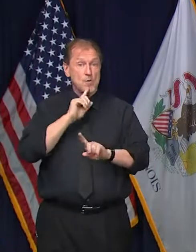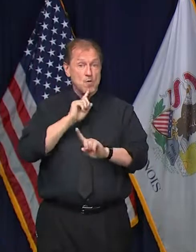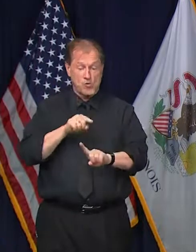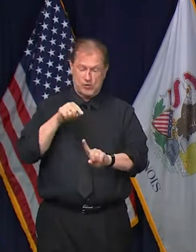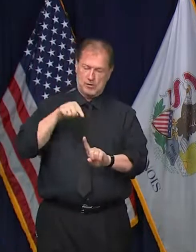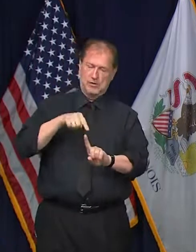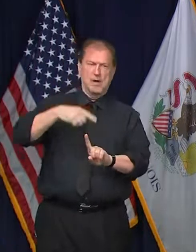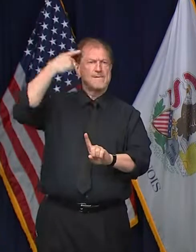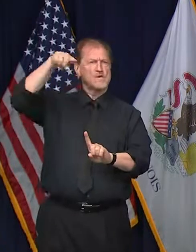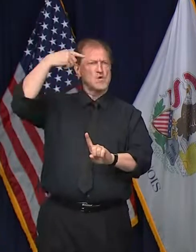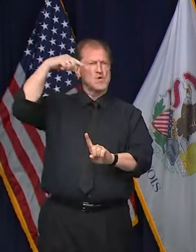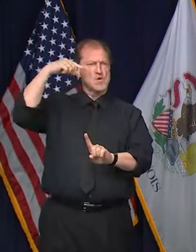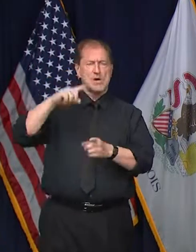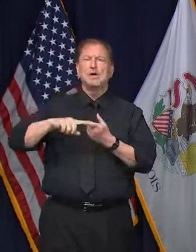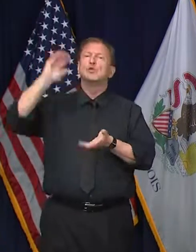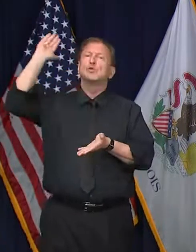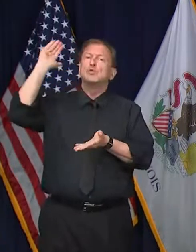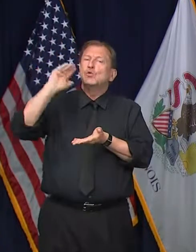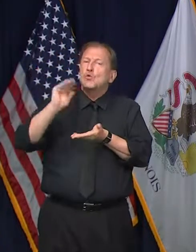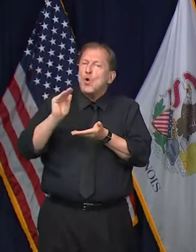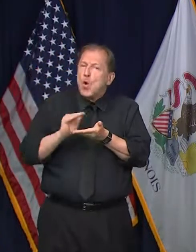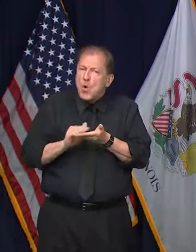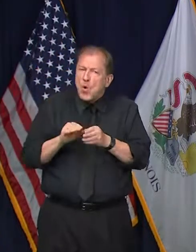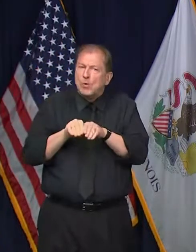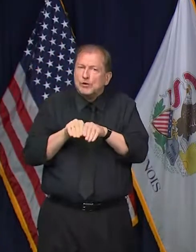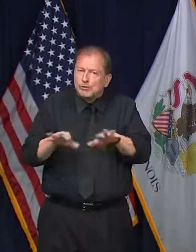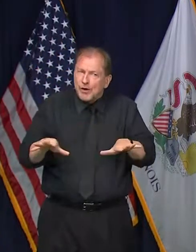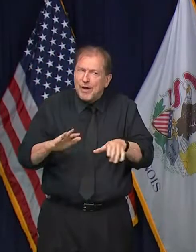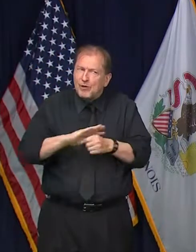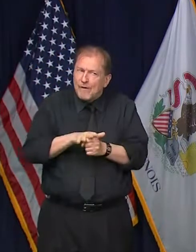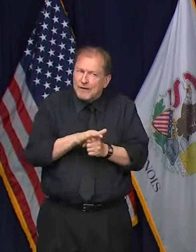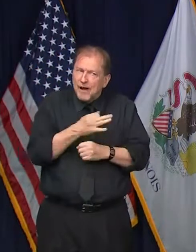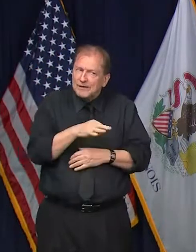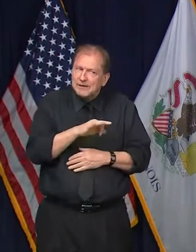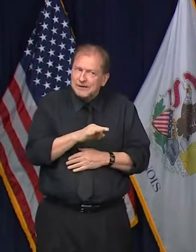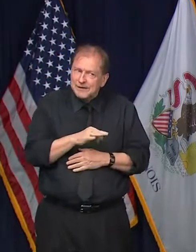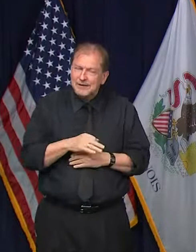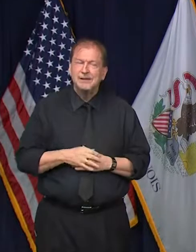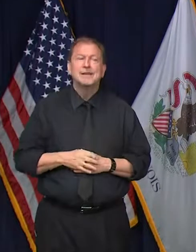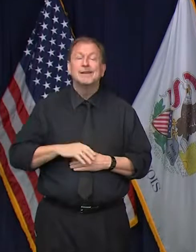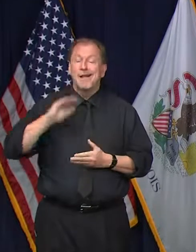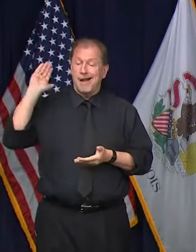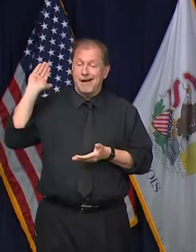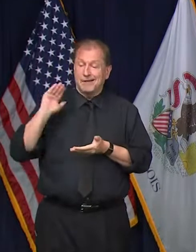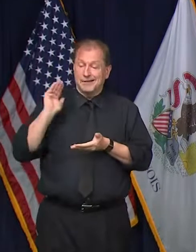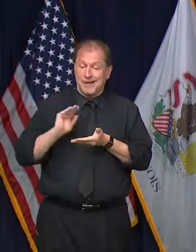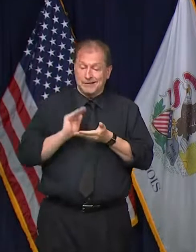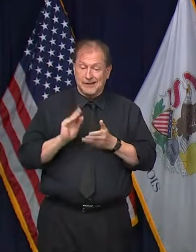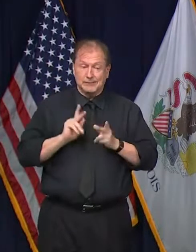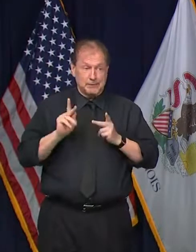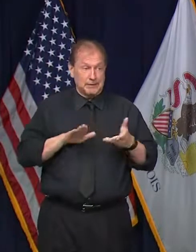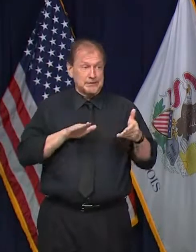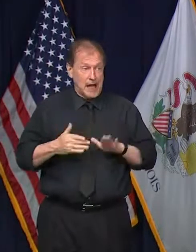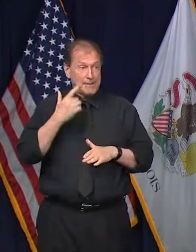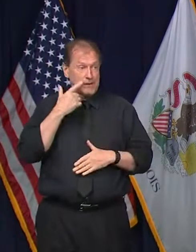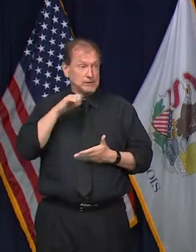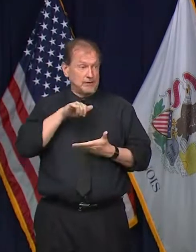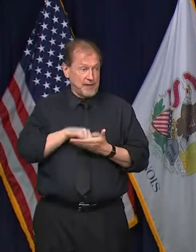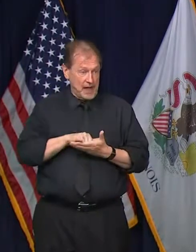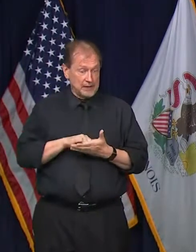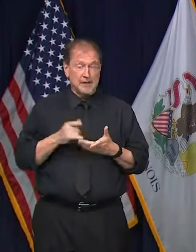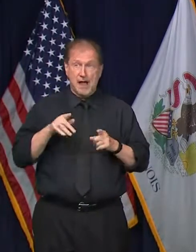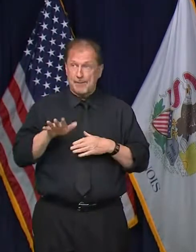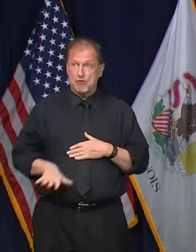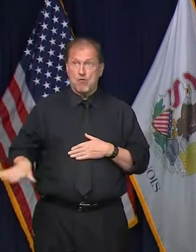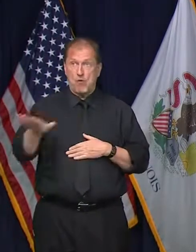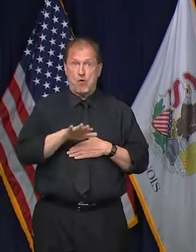the transmission levels of COVID-19. Many, many fewer people have died. Many, many fewer people have gone